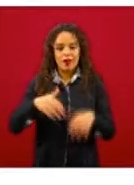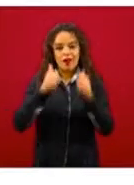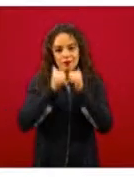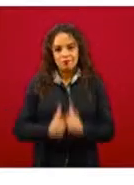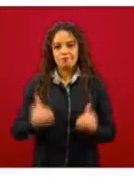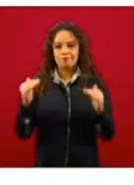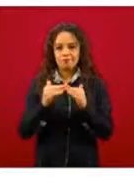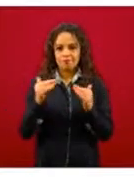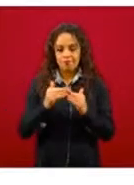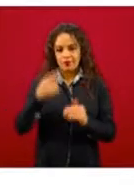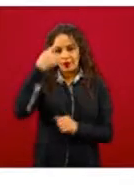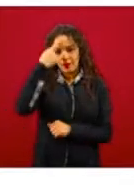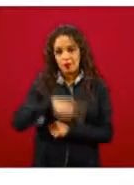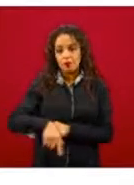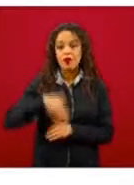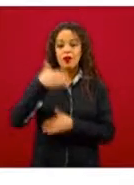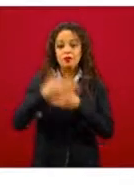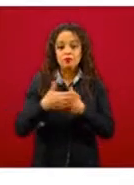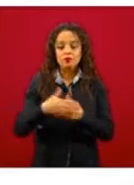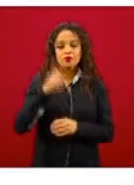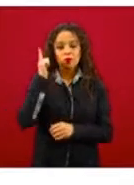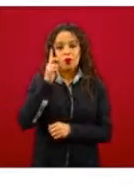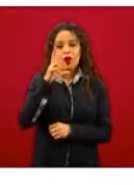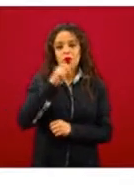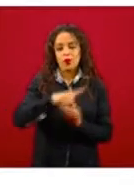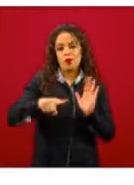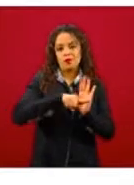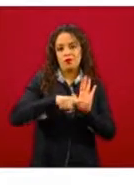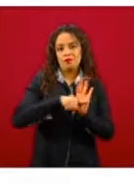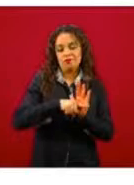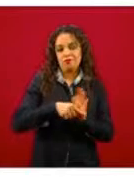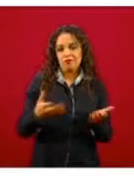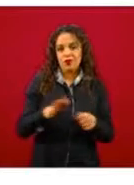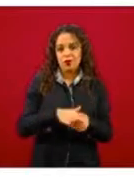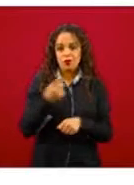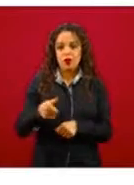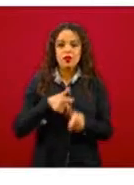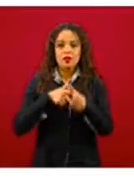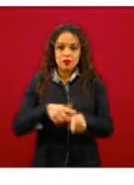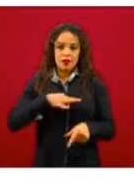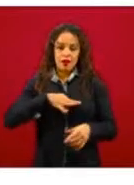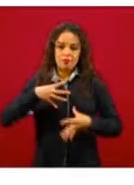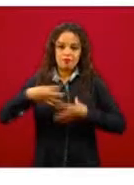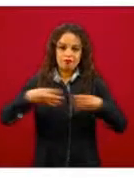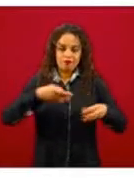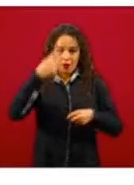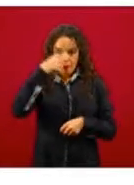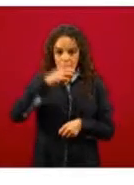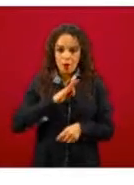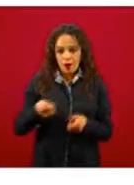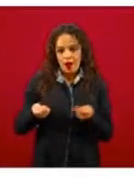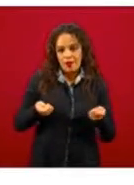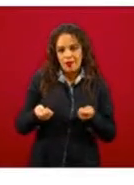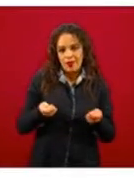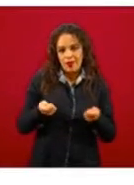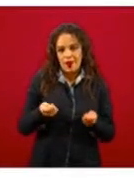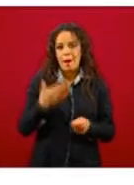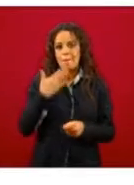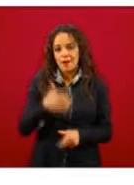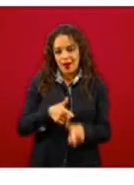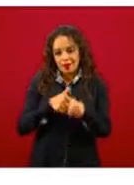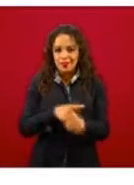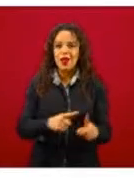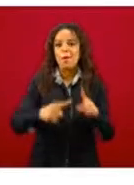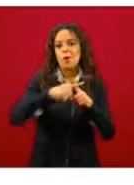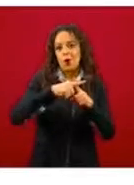mobility in your entity, and we are asking you for you to do it again, so that this is not translated in a negative effect